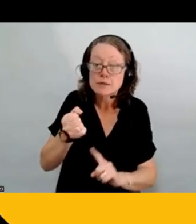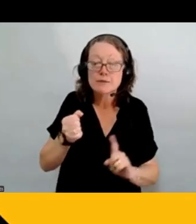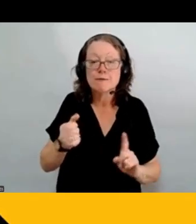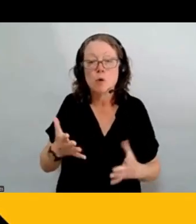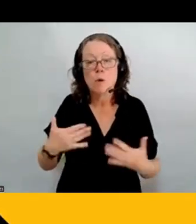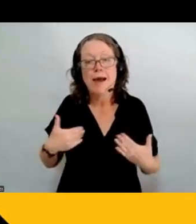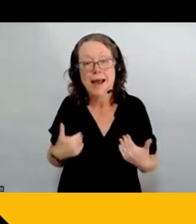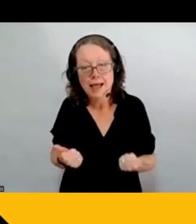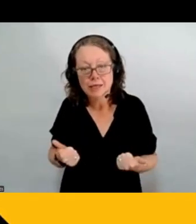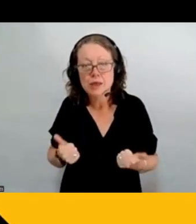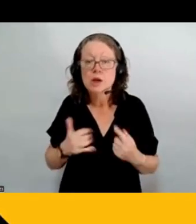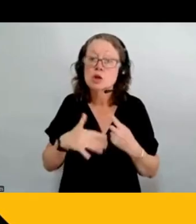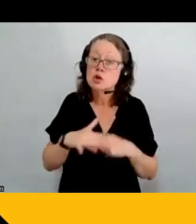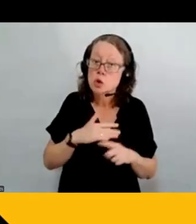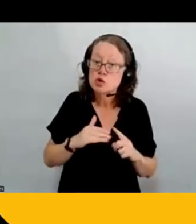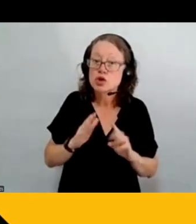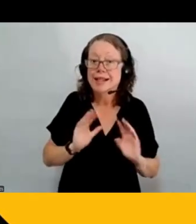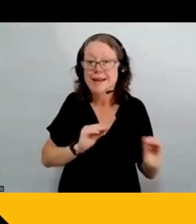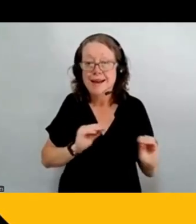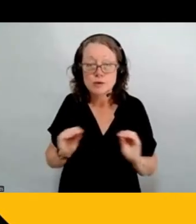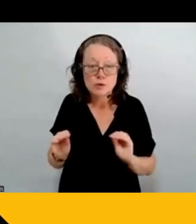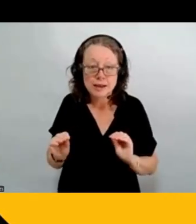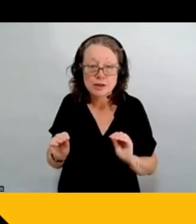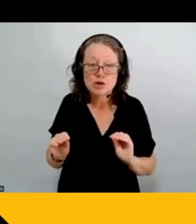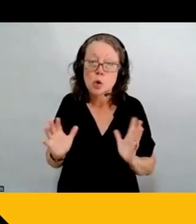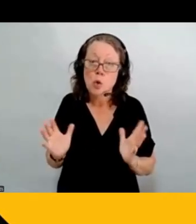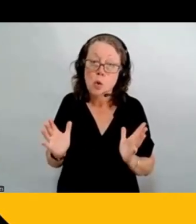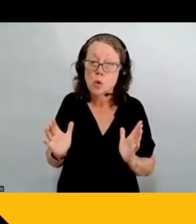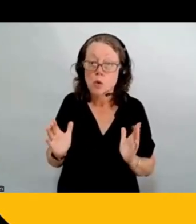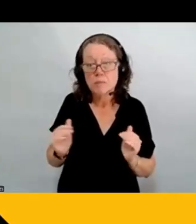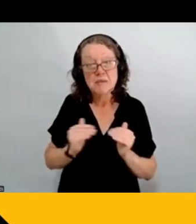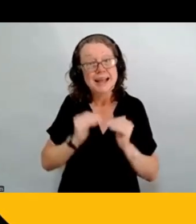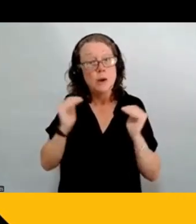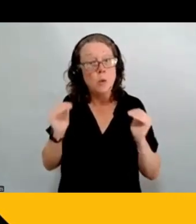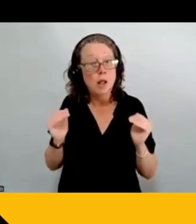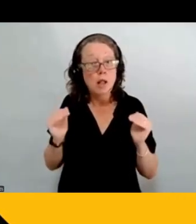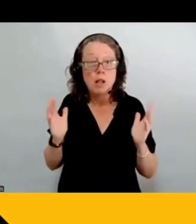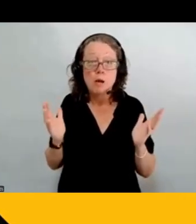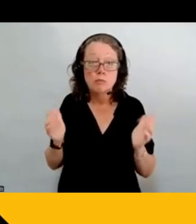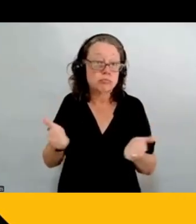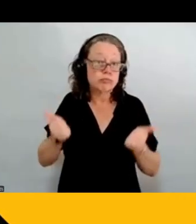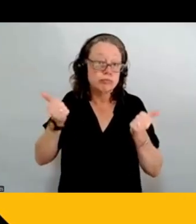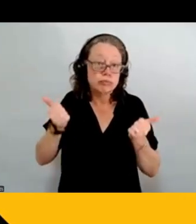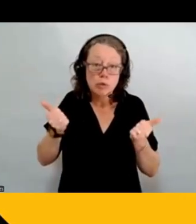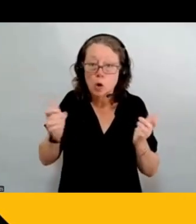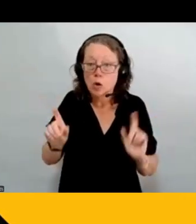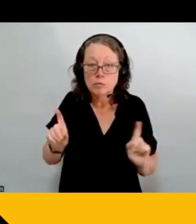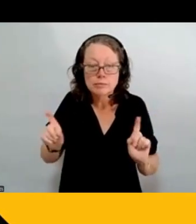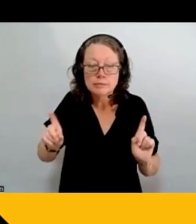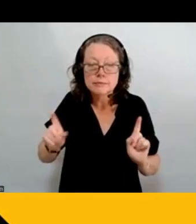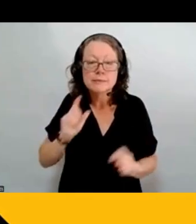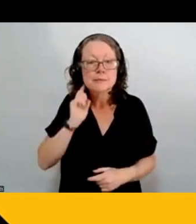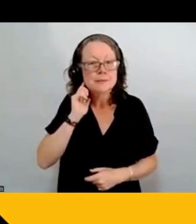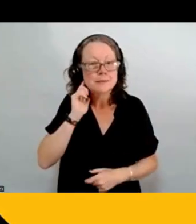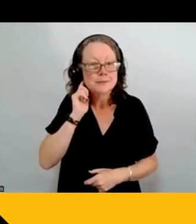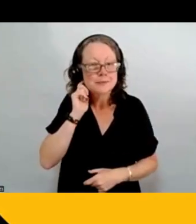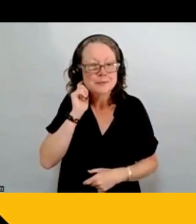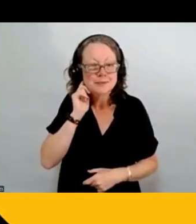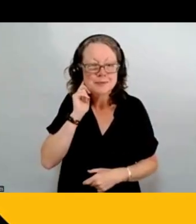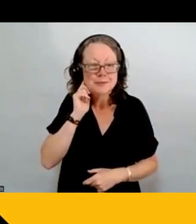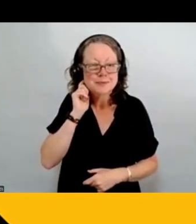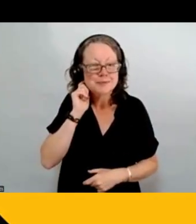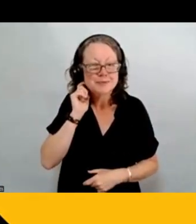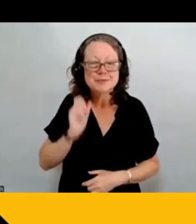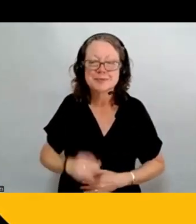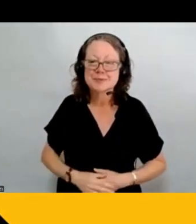and education, or are they both absolutely great? And it's just whichever one's more accessible to